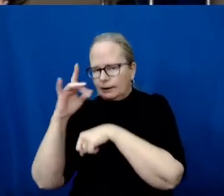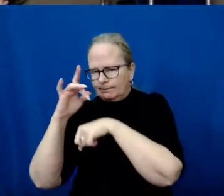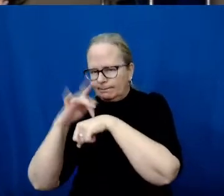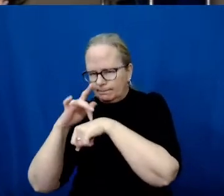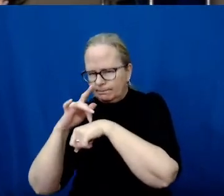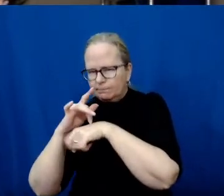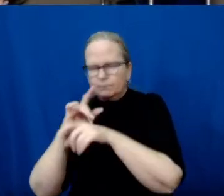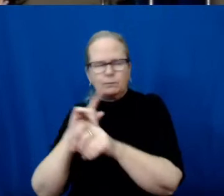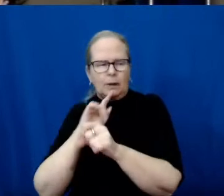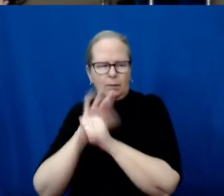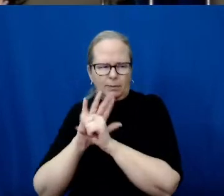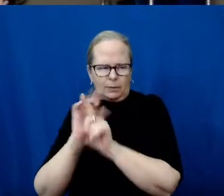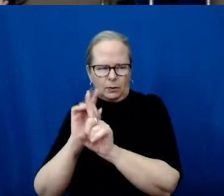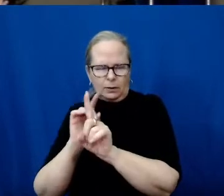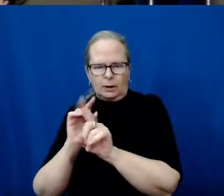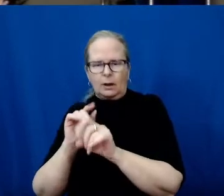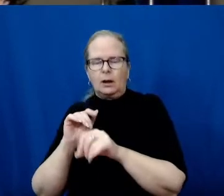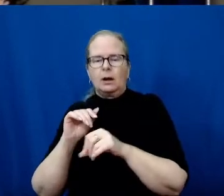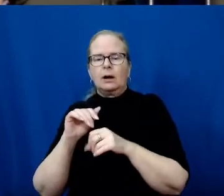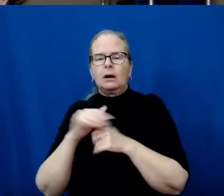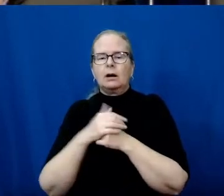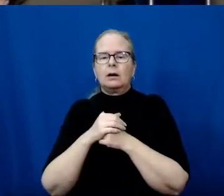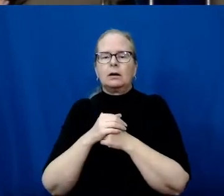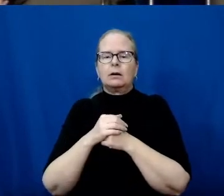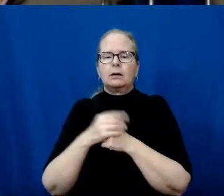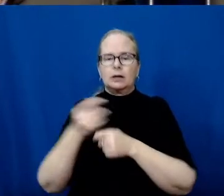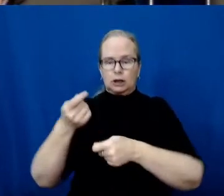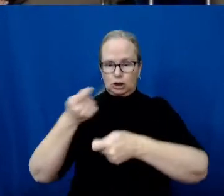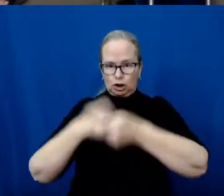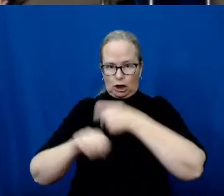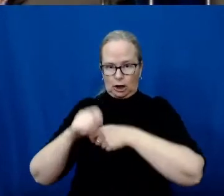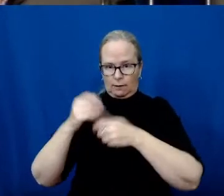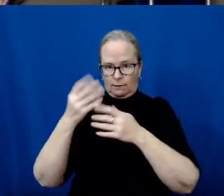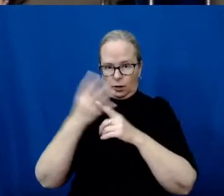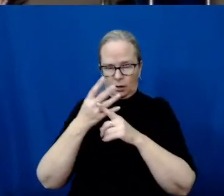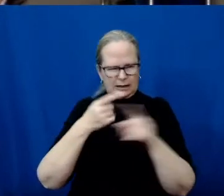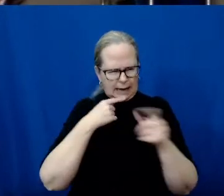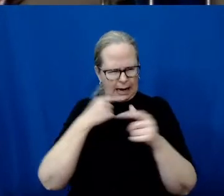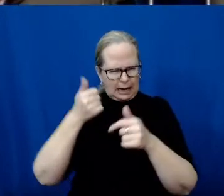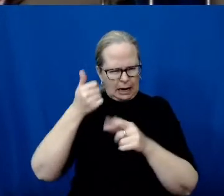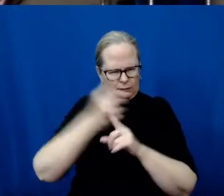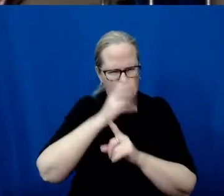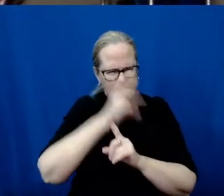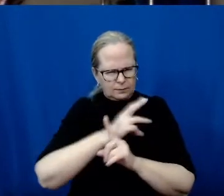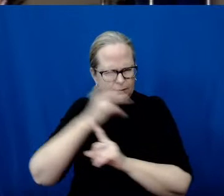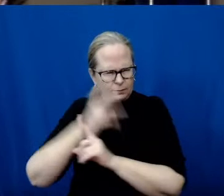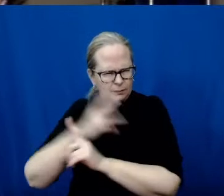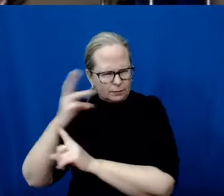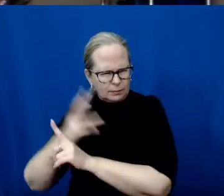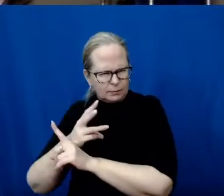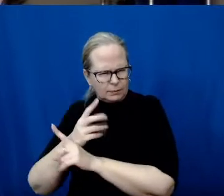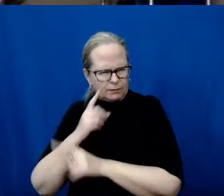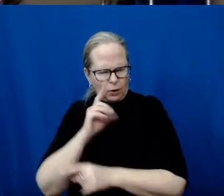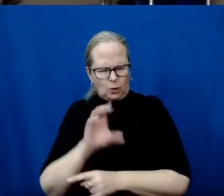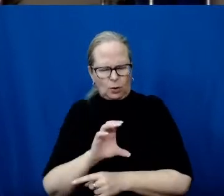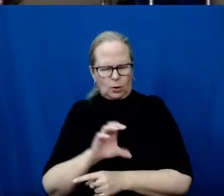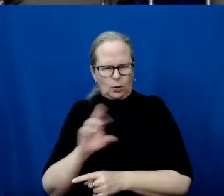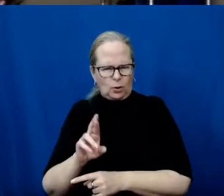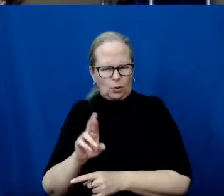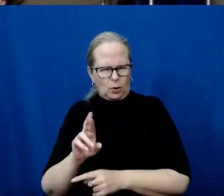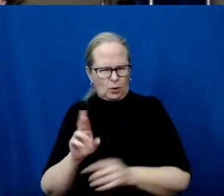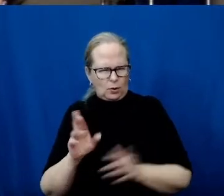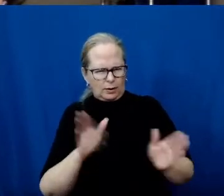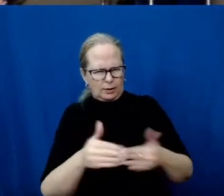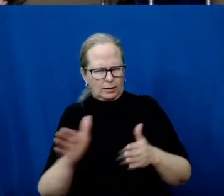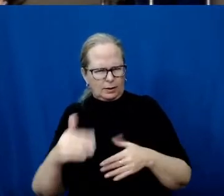filters every 6 or so months for Corsi Rosenthal boxes. There's a lot of head nodding. Yeah, and I think it